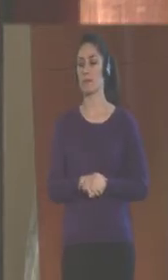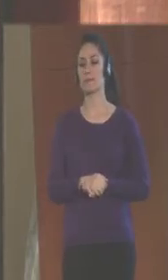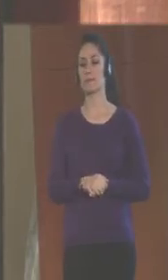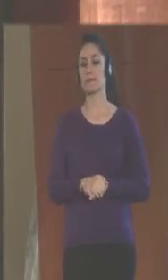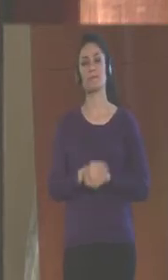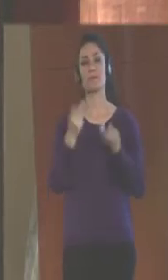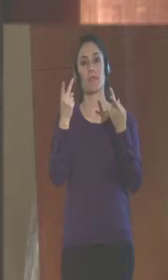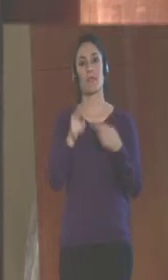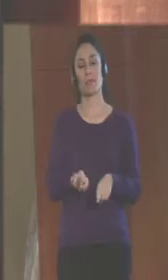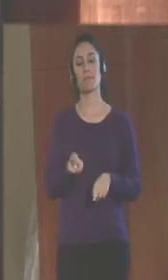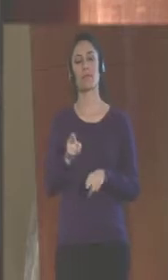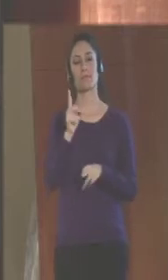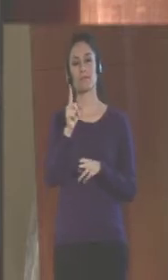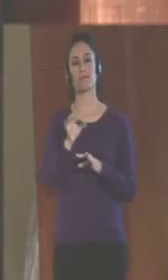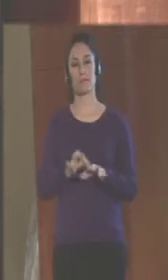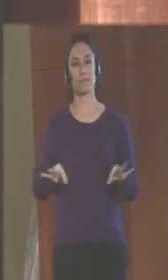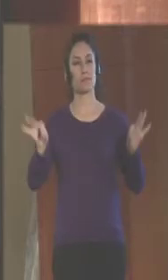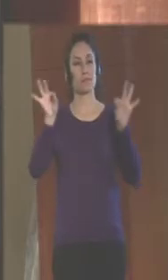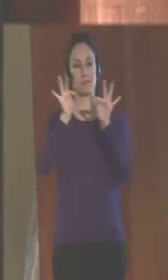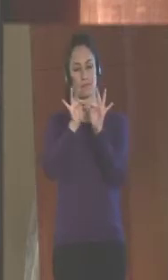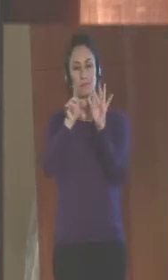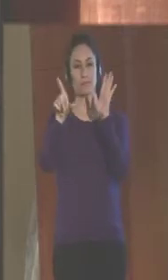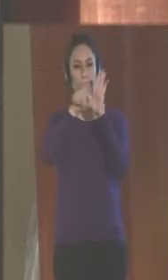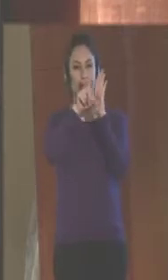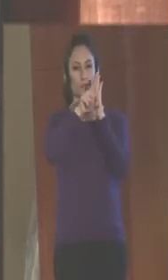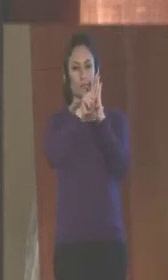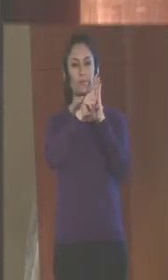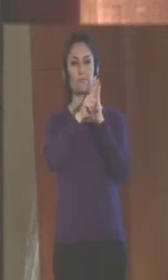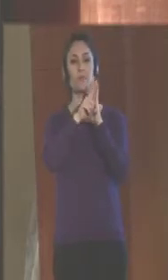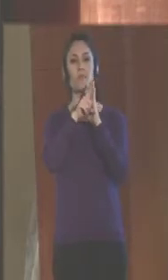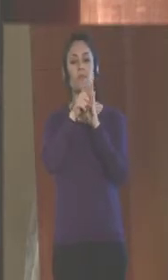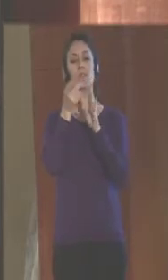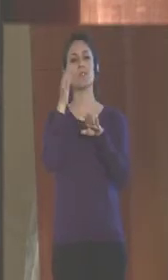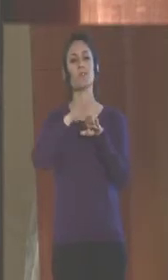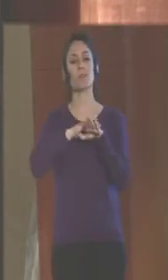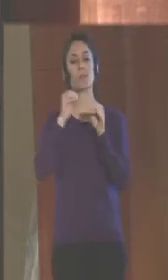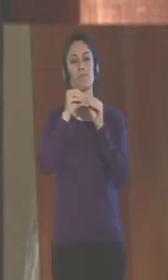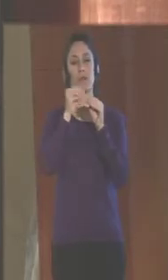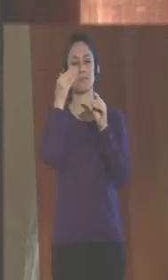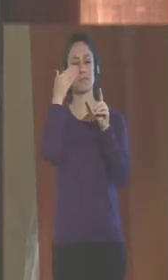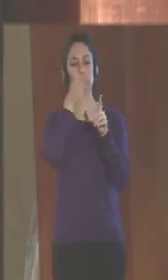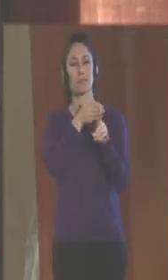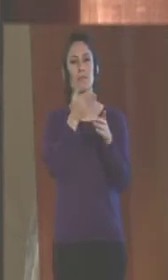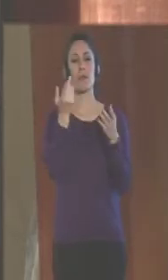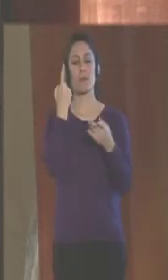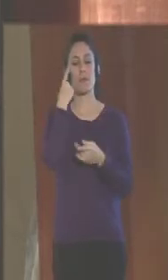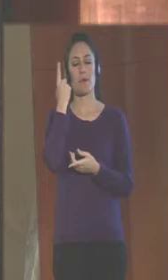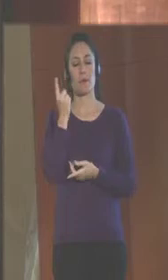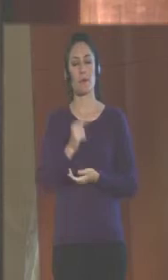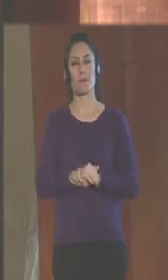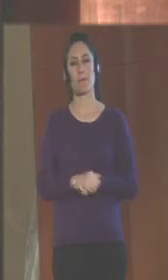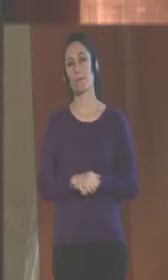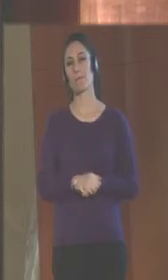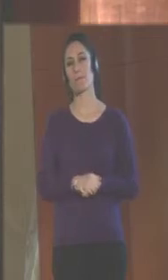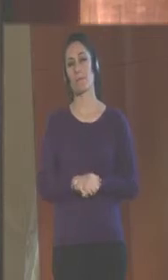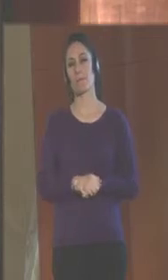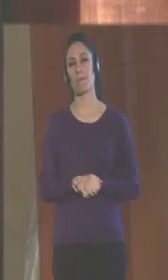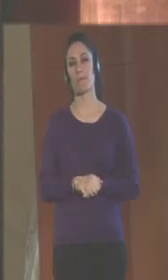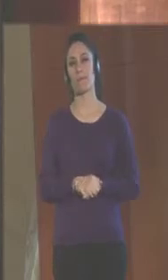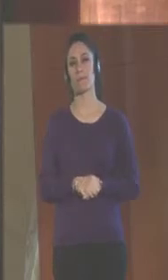an important, relevant aspect, within this framework, we have very